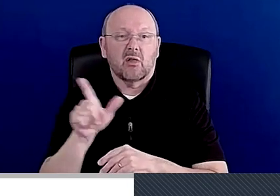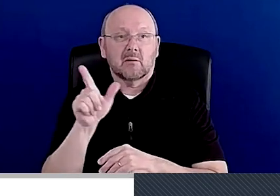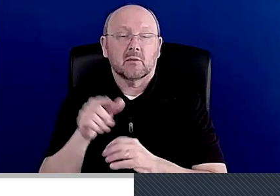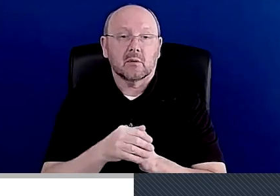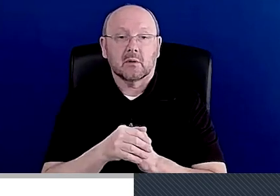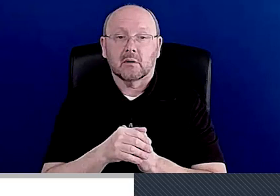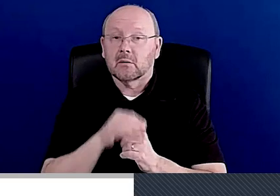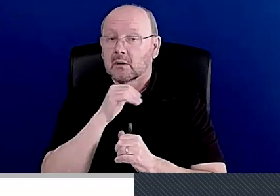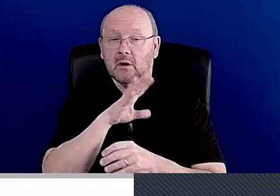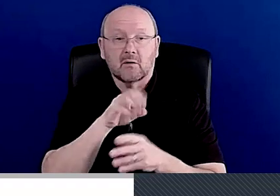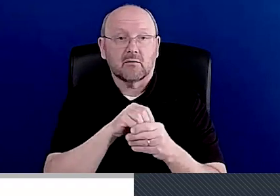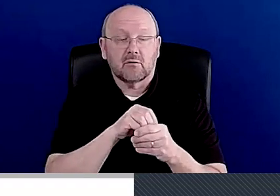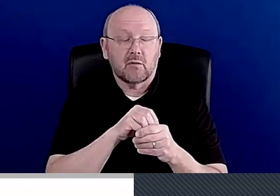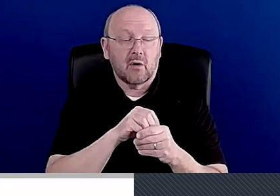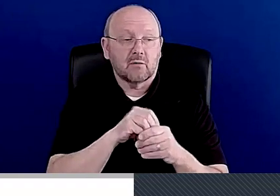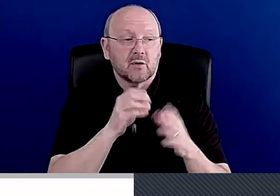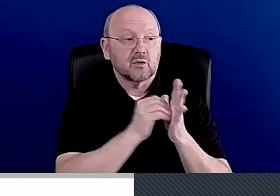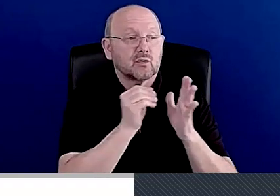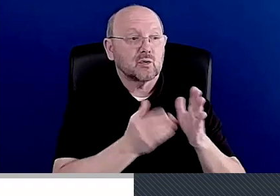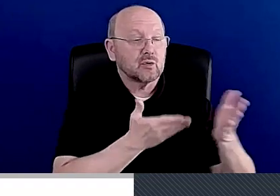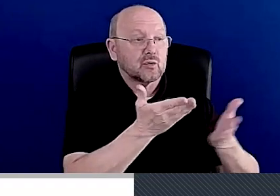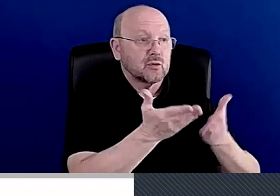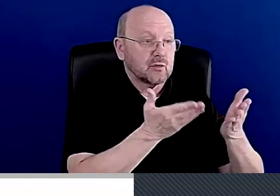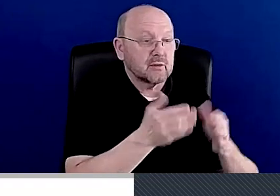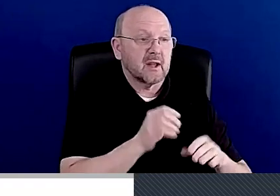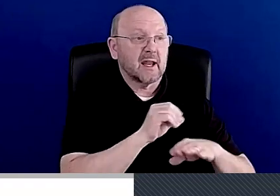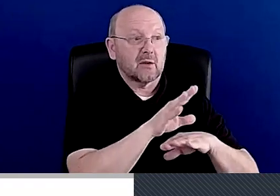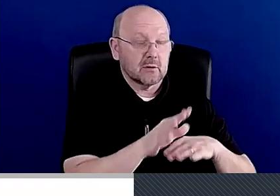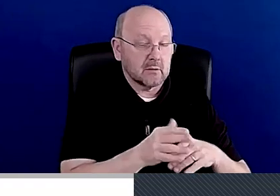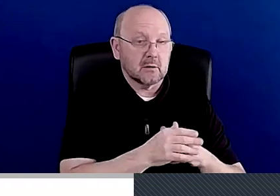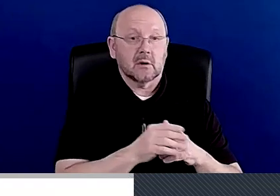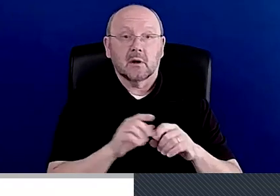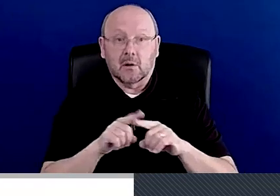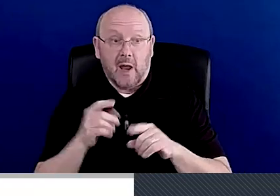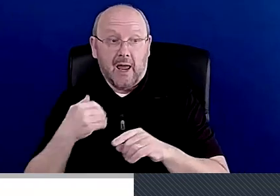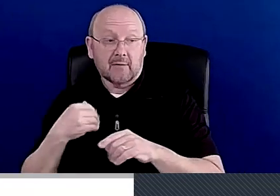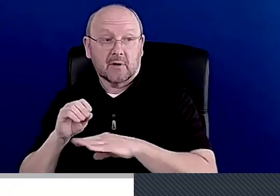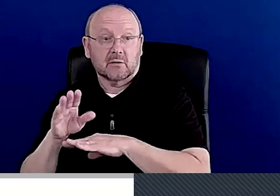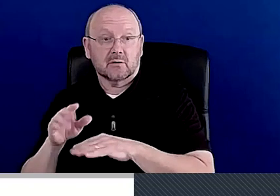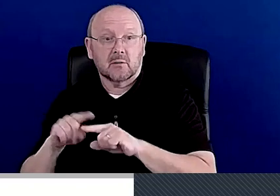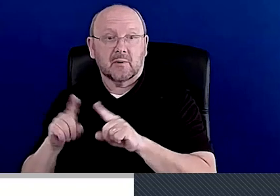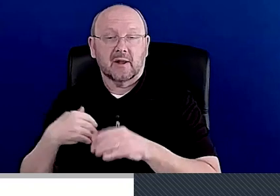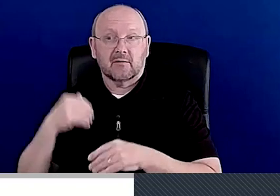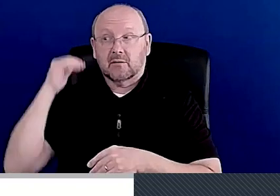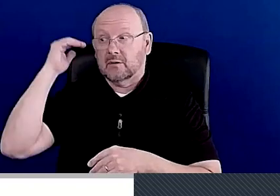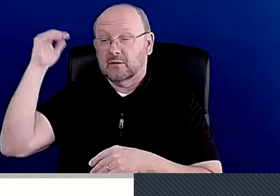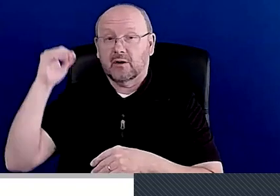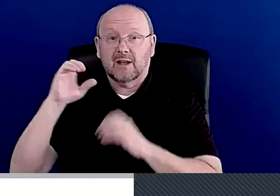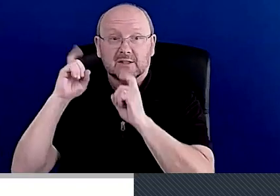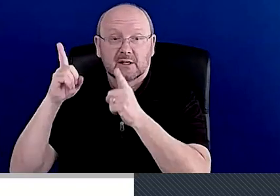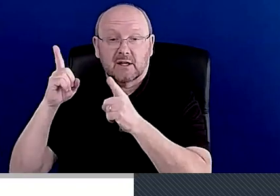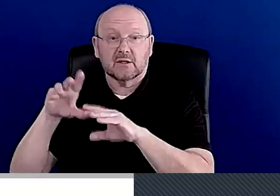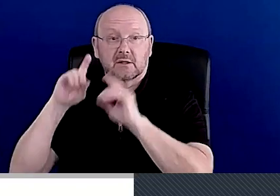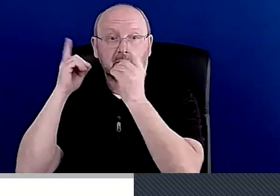student services or counseling, although we have counselors. But we have our adult education department. I happen to be